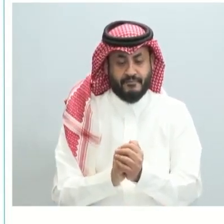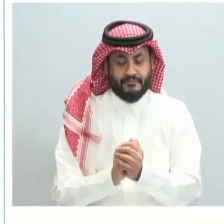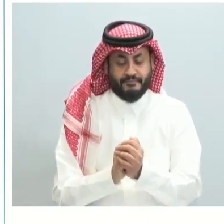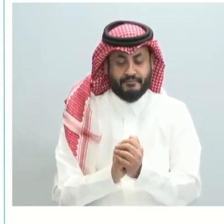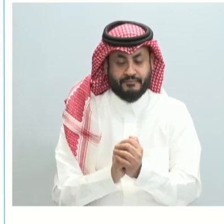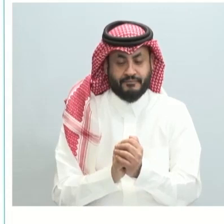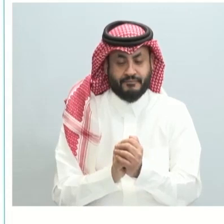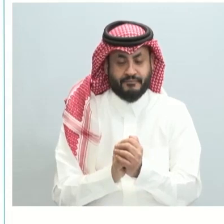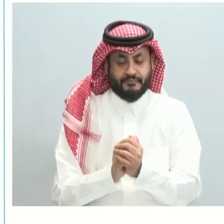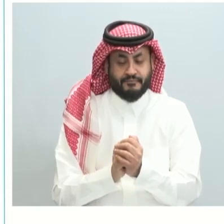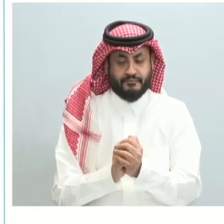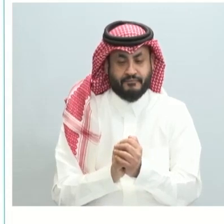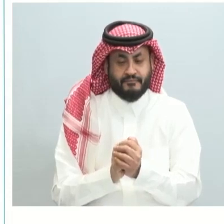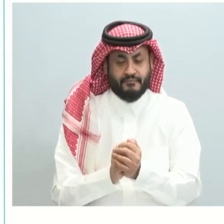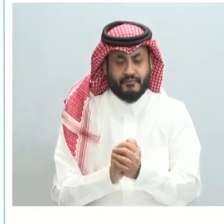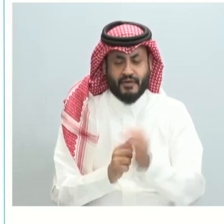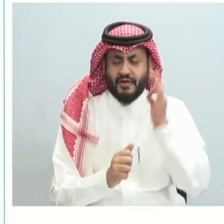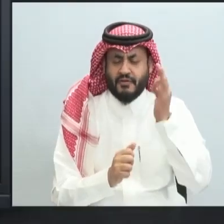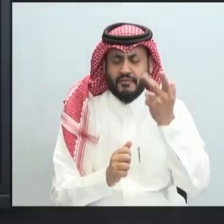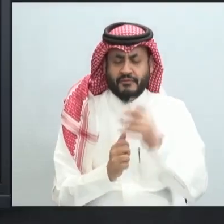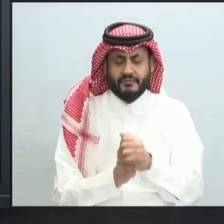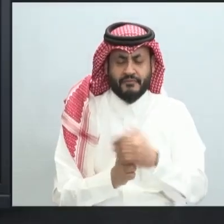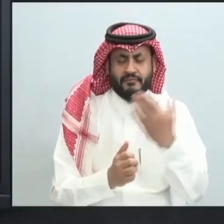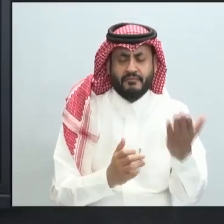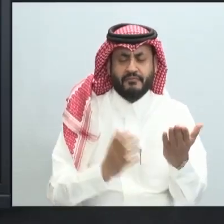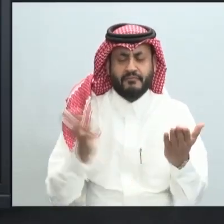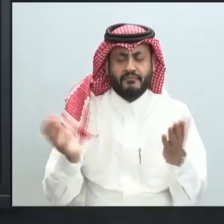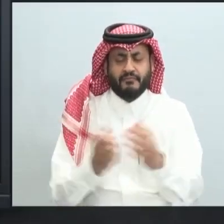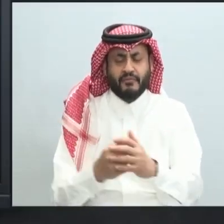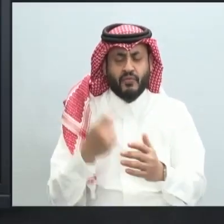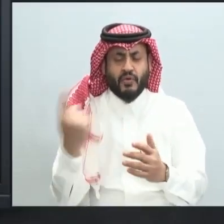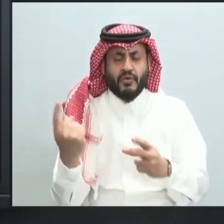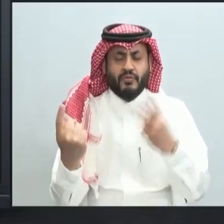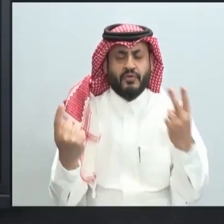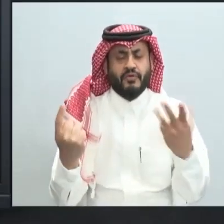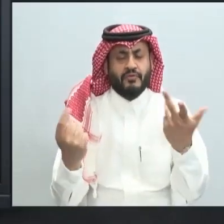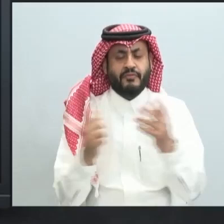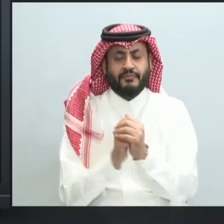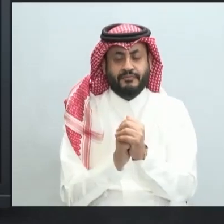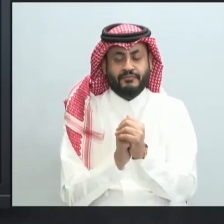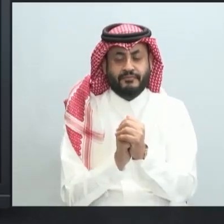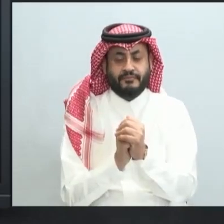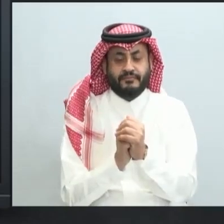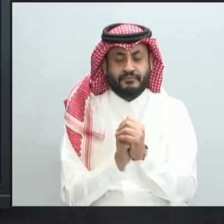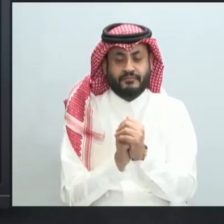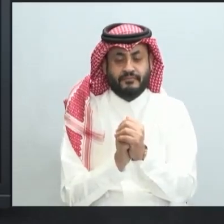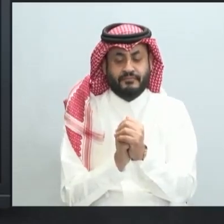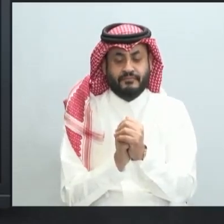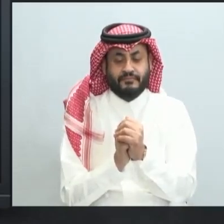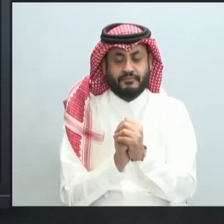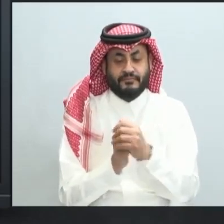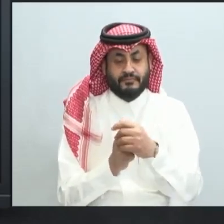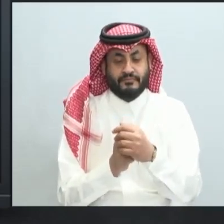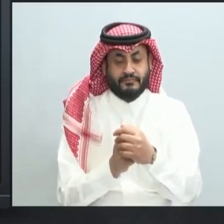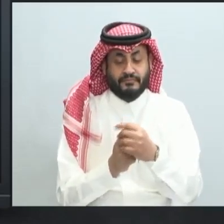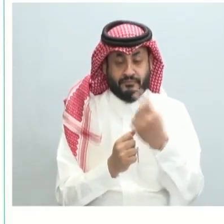good. So the word swan. Which of these sound does the word swan go with? Is